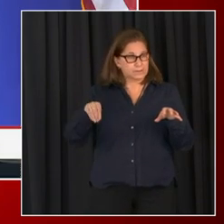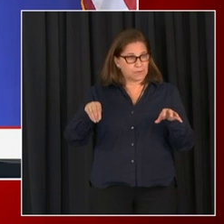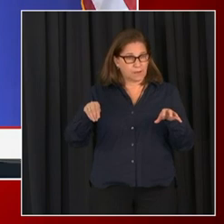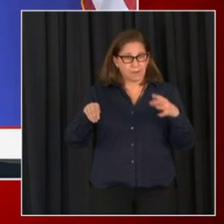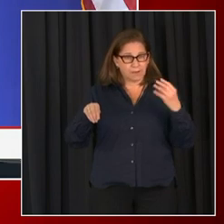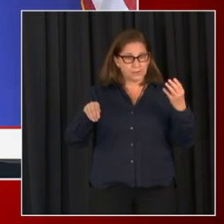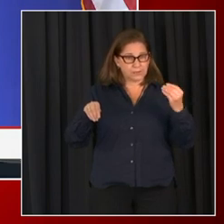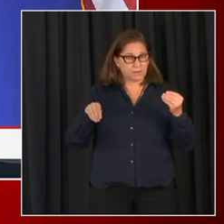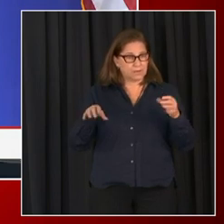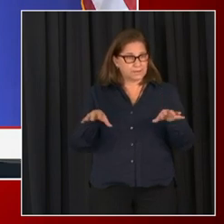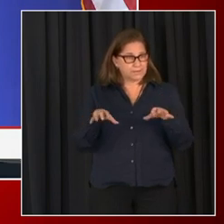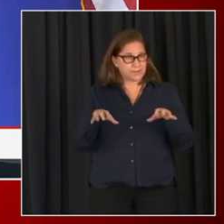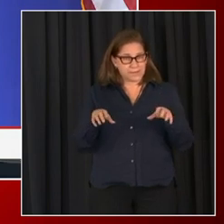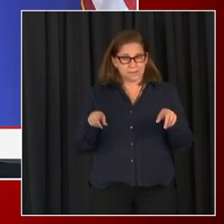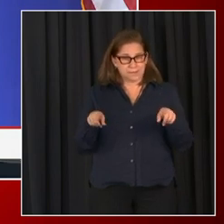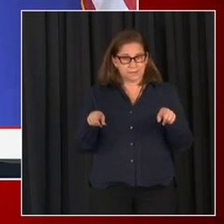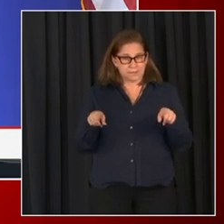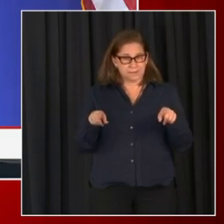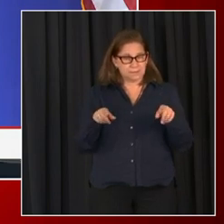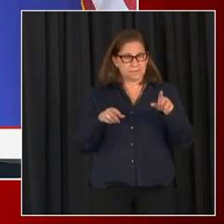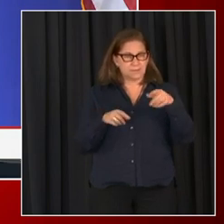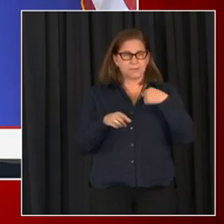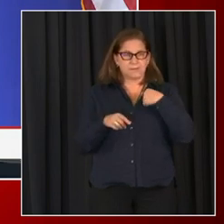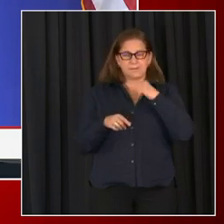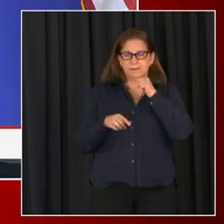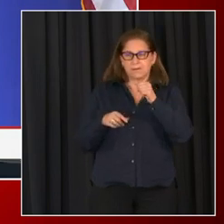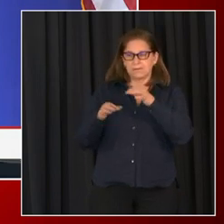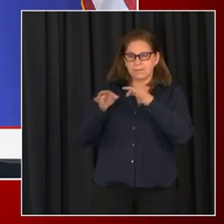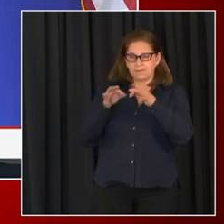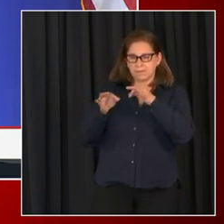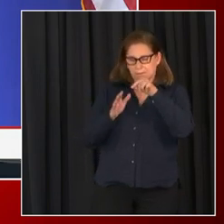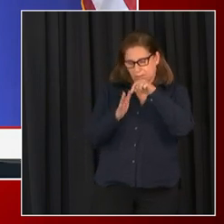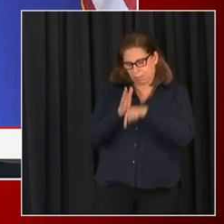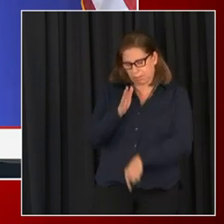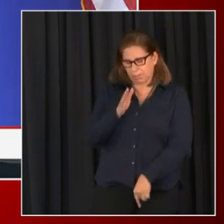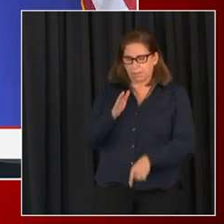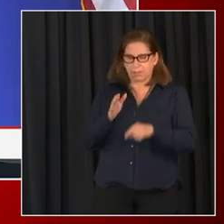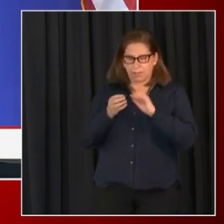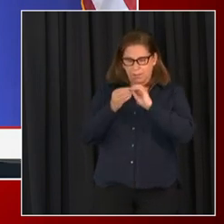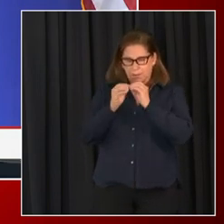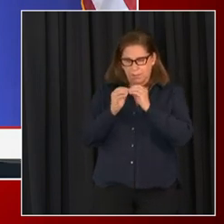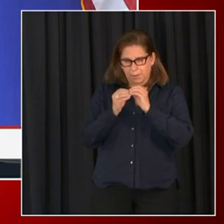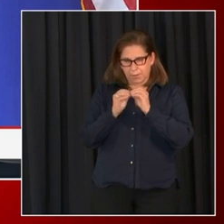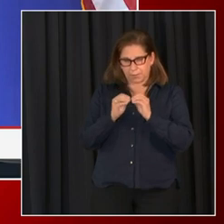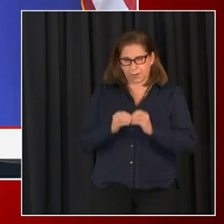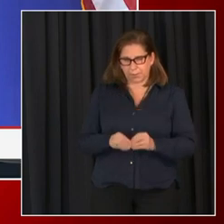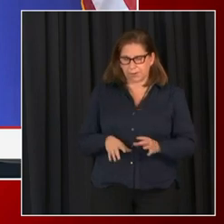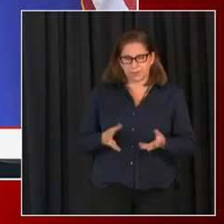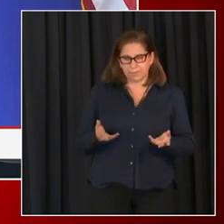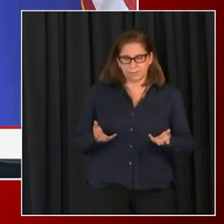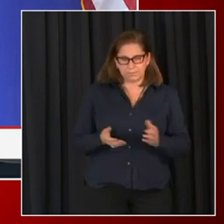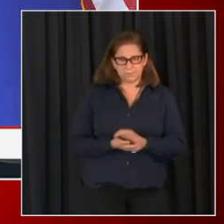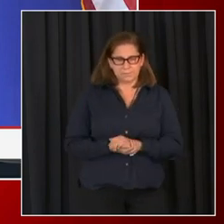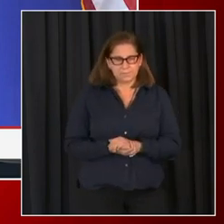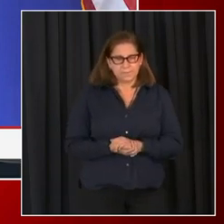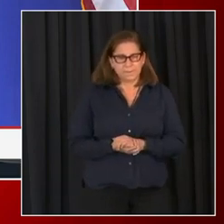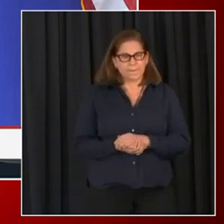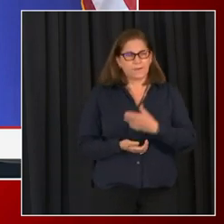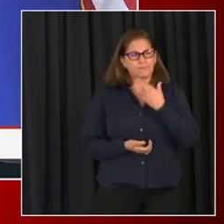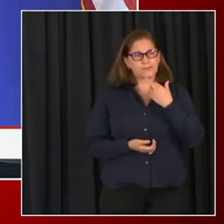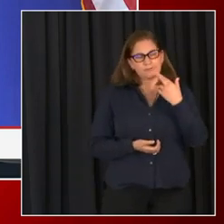So we don't drill down when we are doing an interview to ask the individual if for restaurants